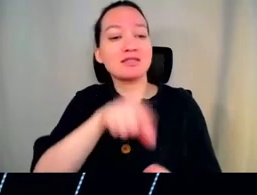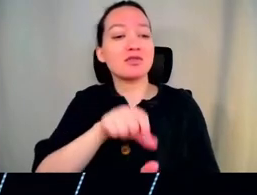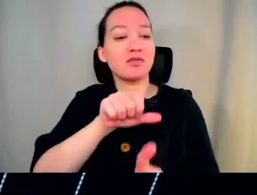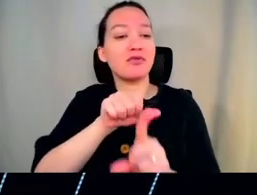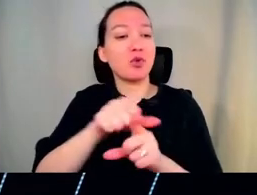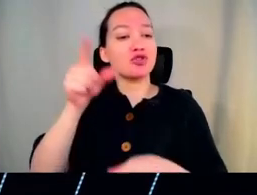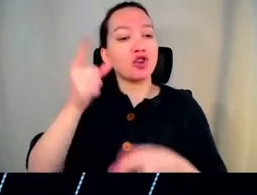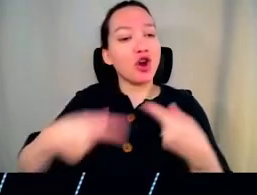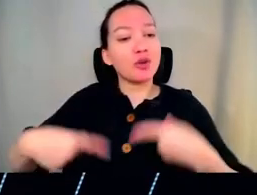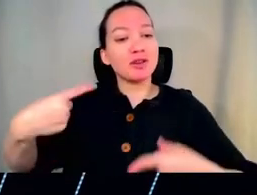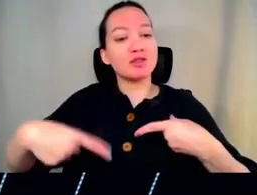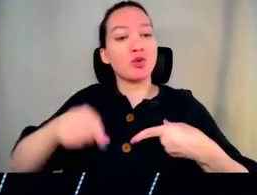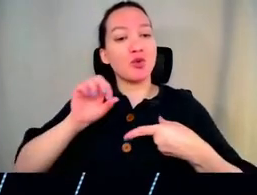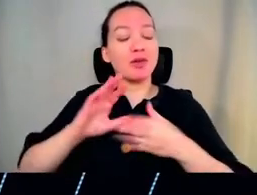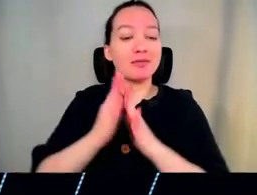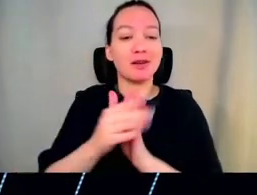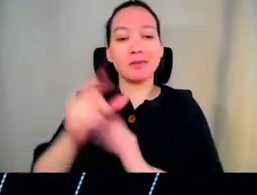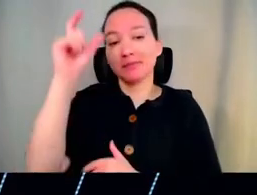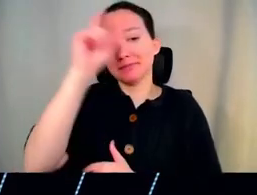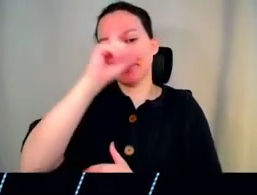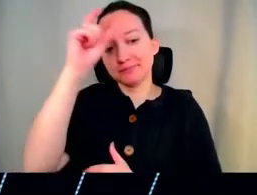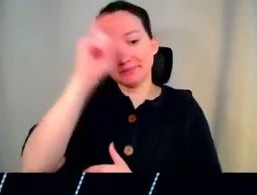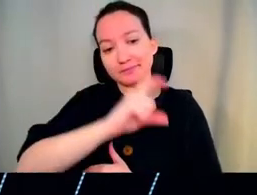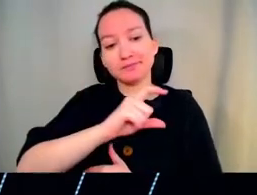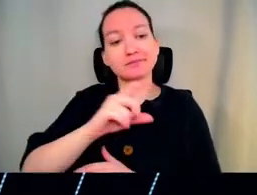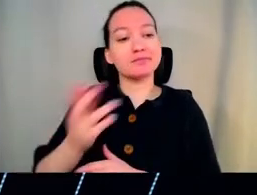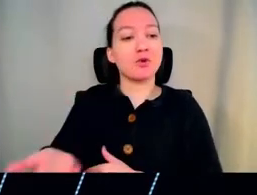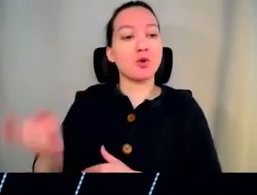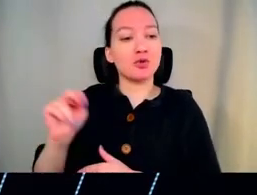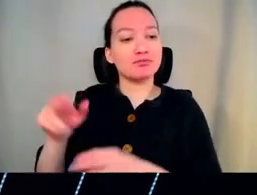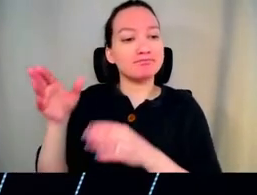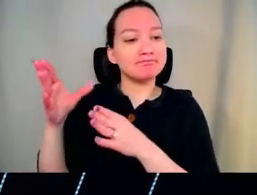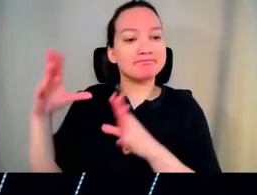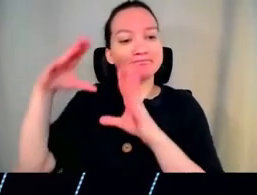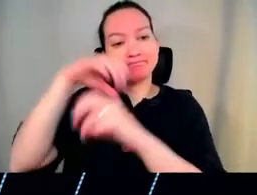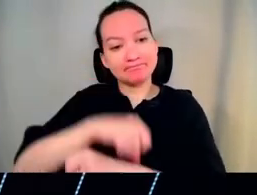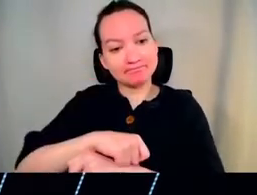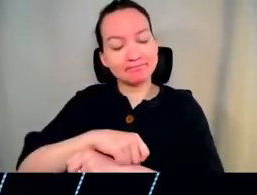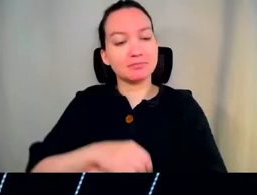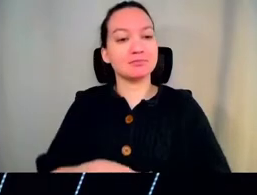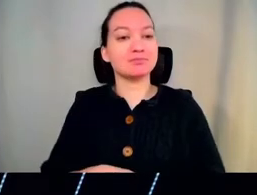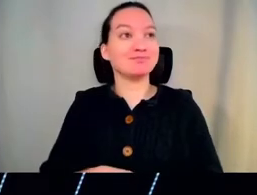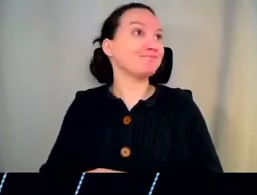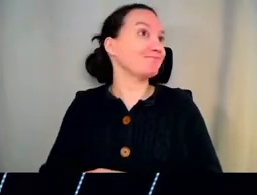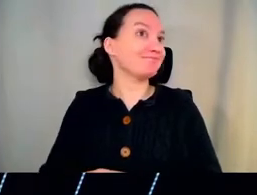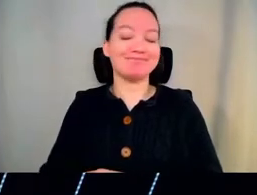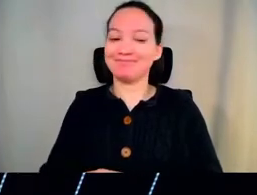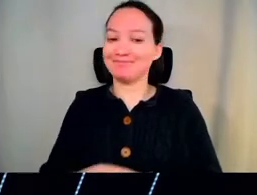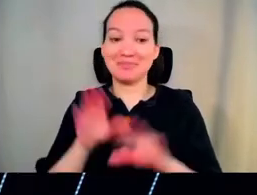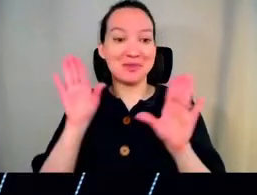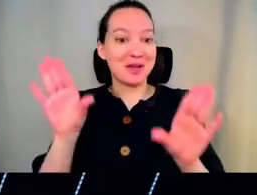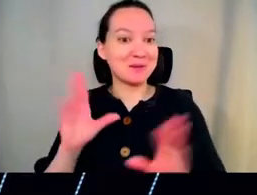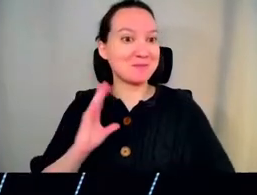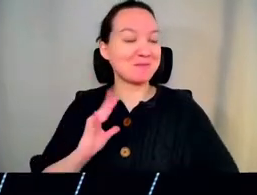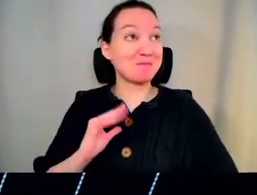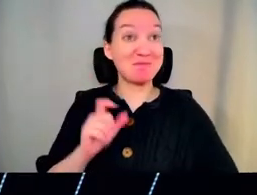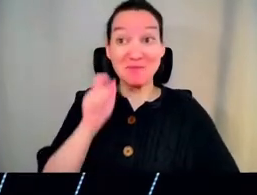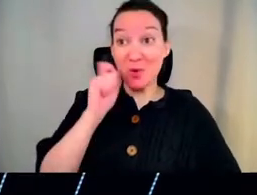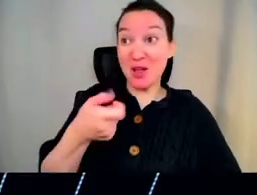foolish arguments of fools, or they will become wise in their own estimation. Awesome.